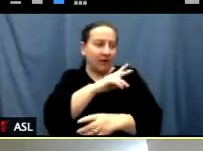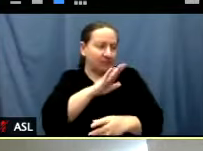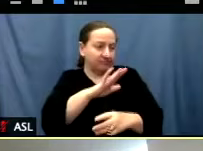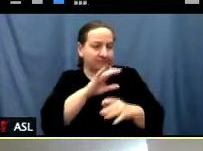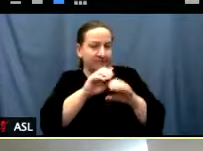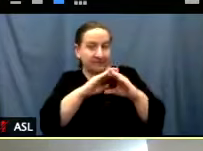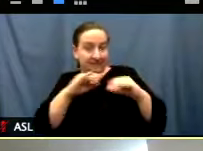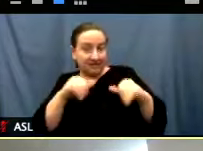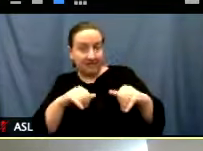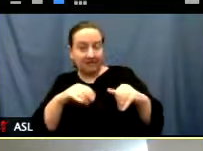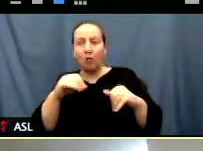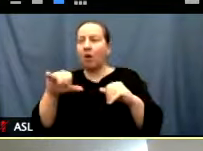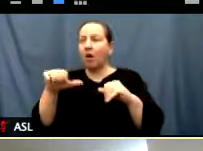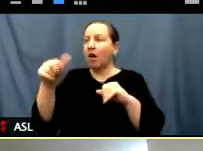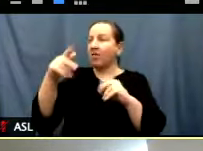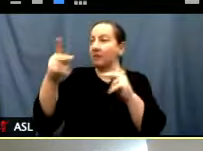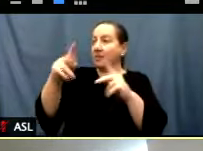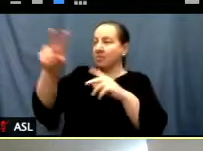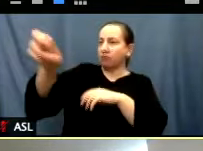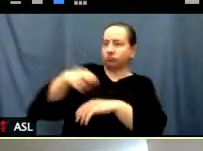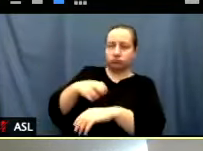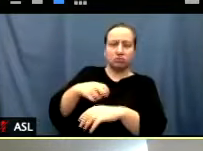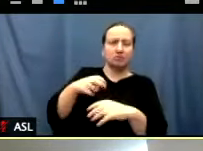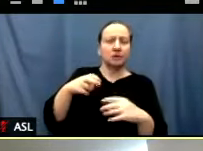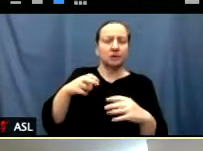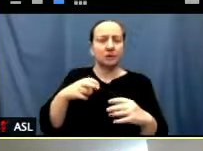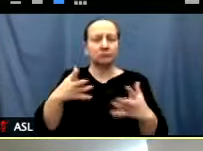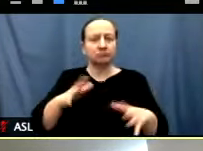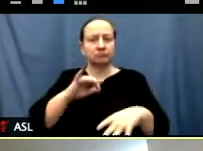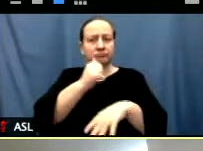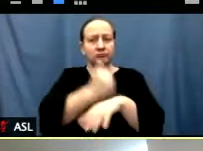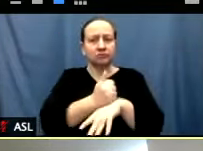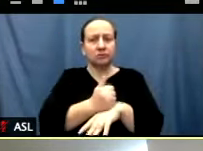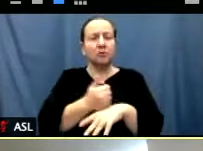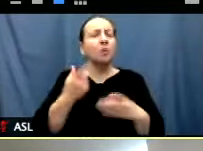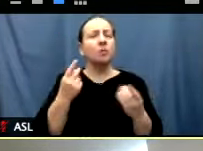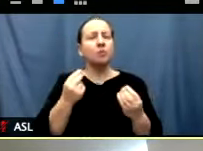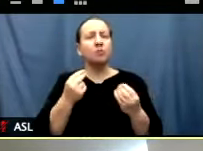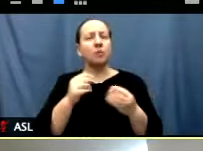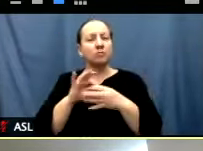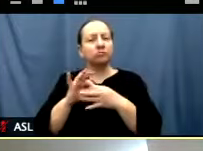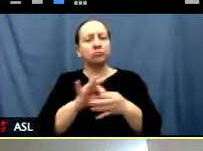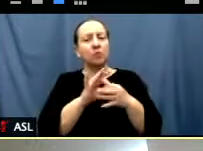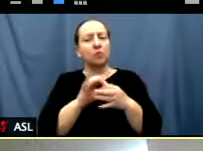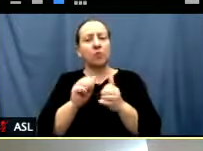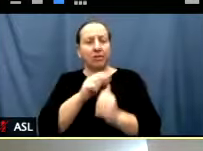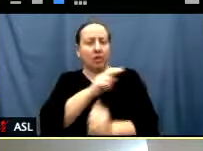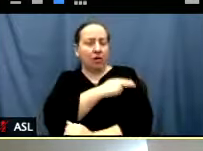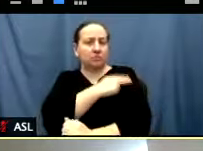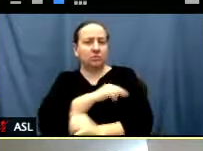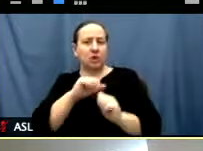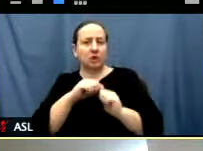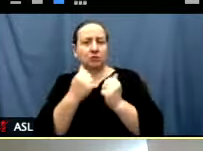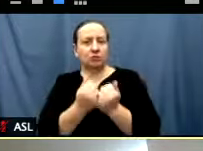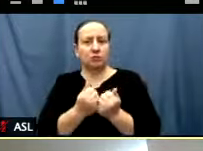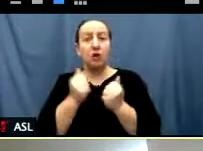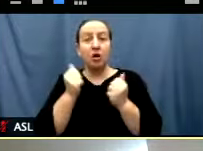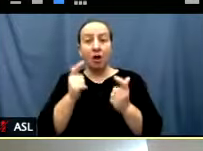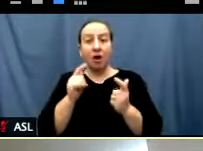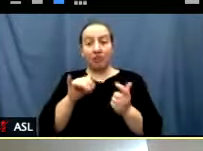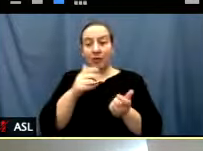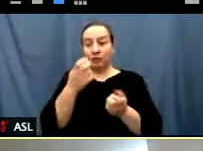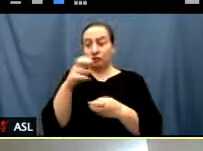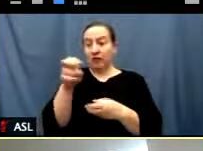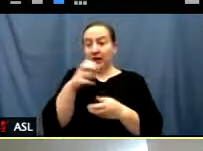from outside. And so what we have done in collaboration with the Hospital Association is bring all of those transfer